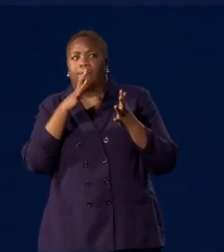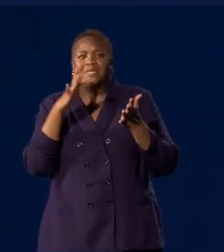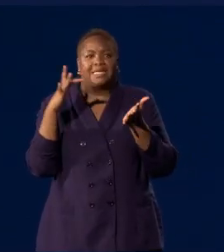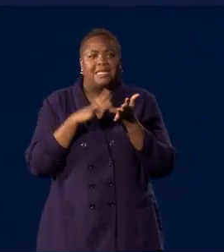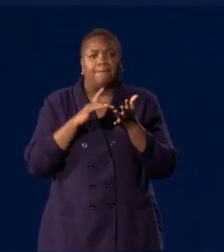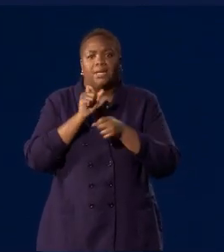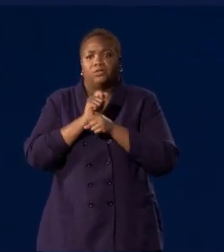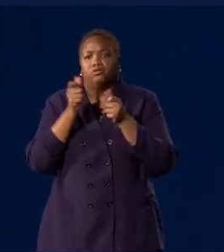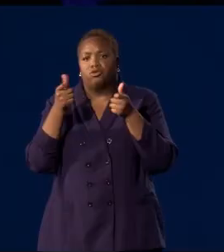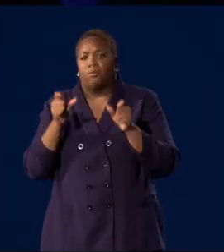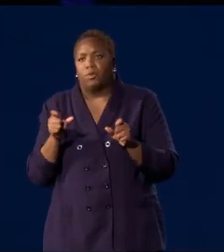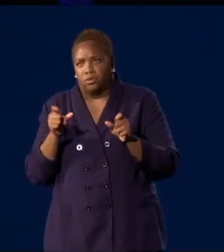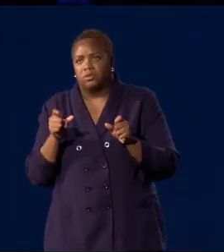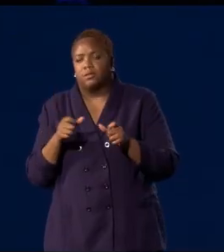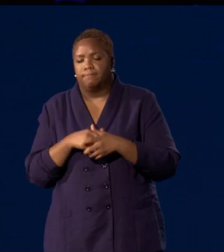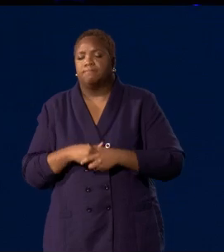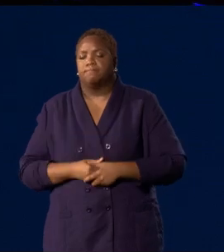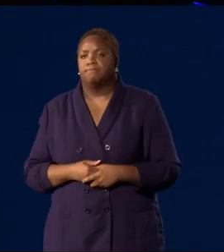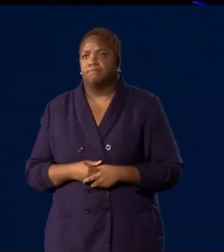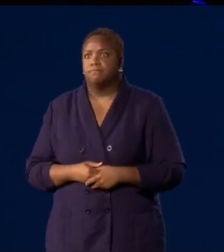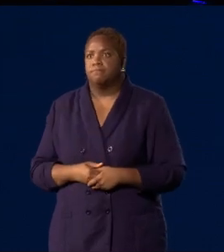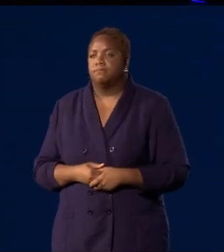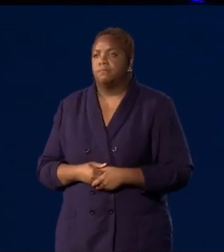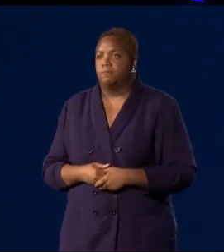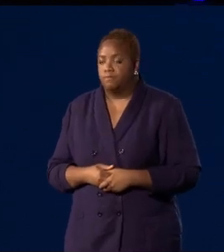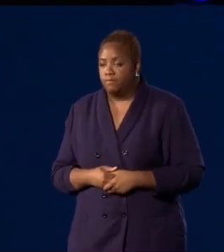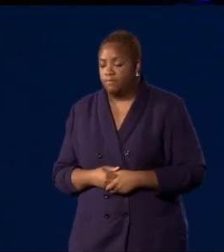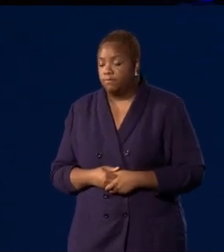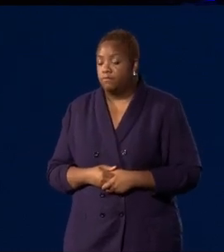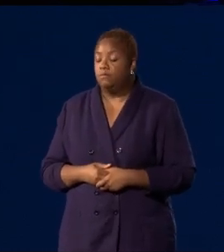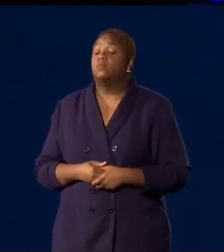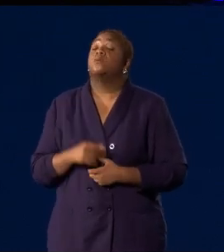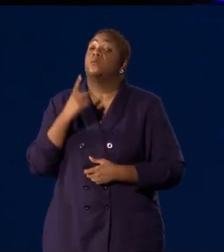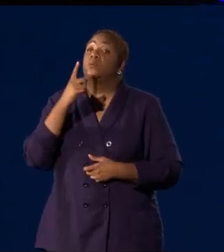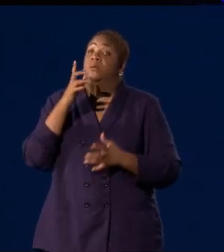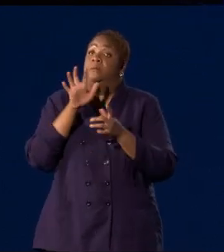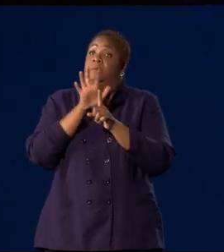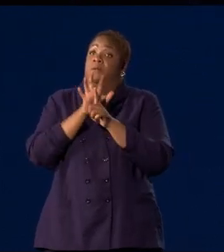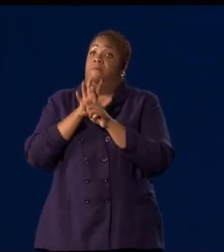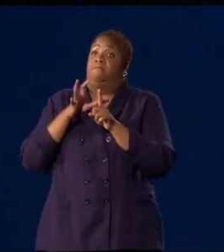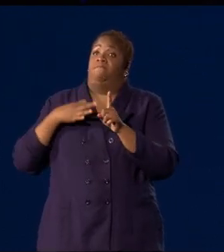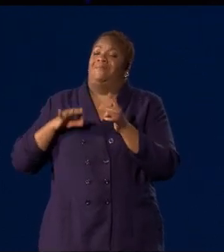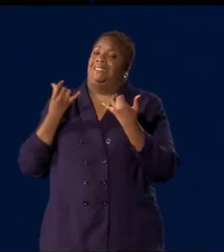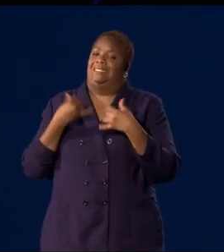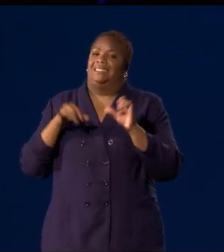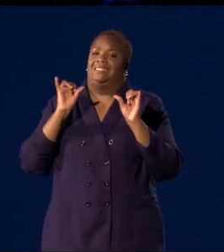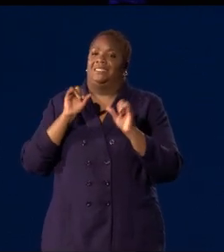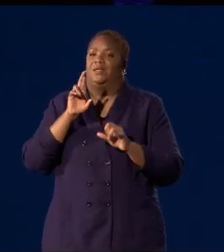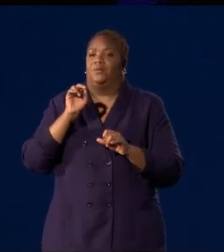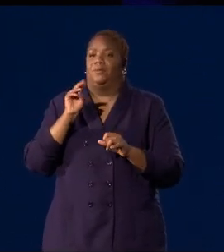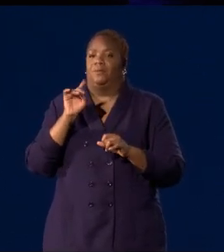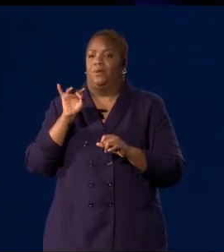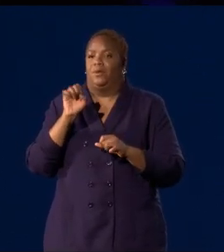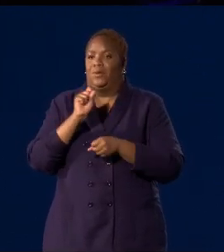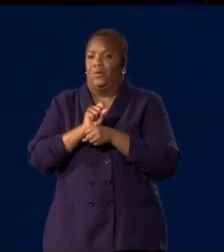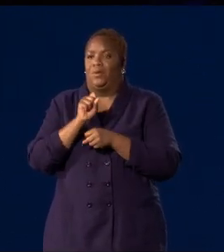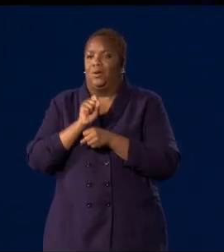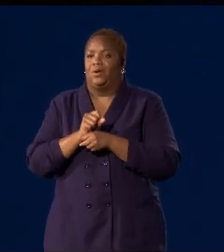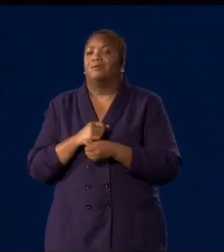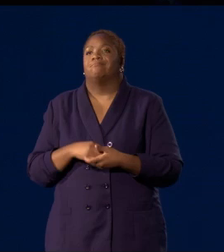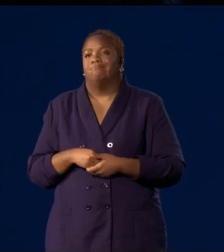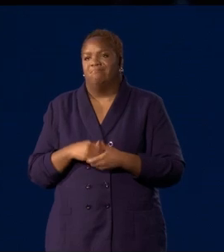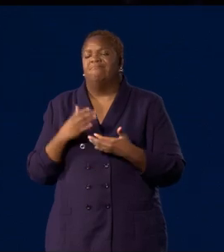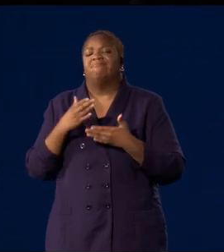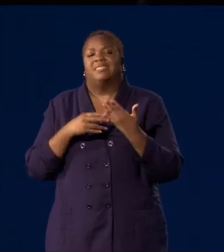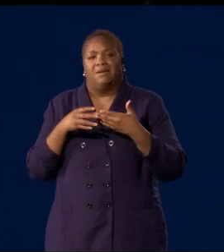posting. Now, a really popular benefit is still remote work. You know, having some sort